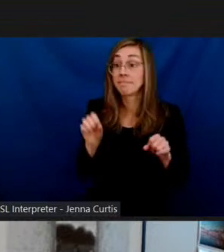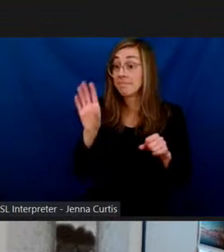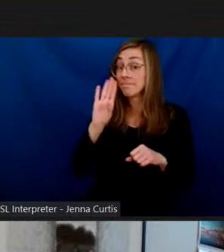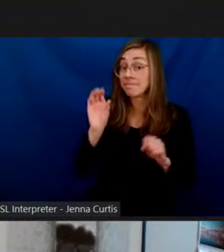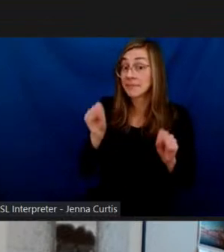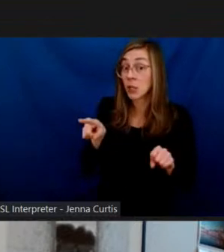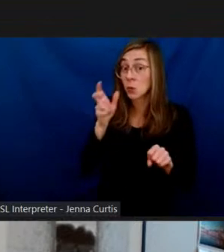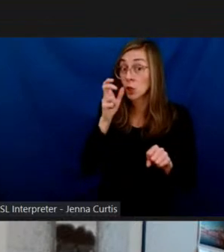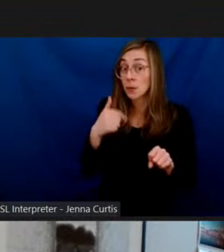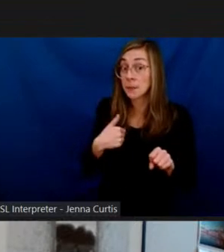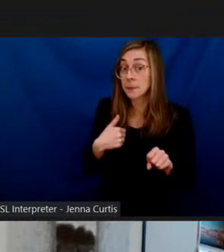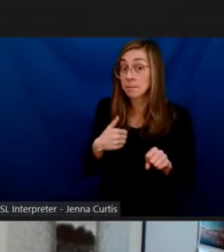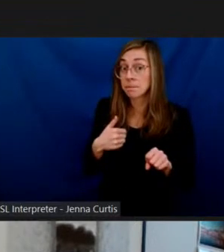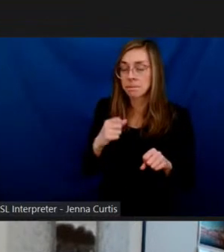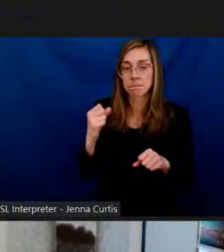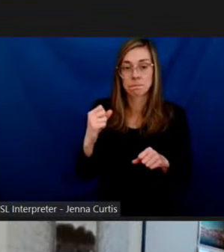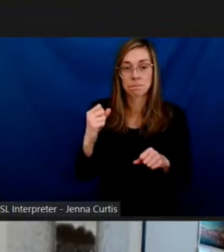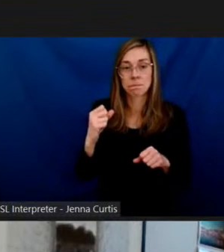Hi.